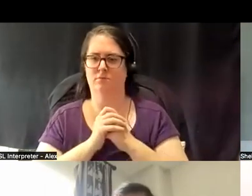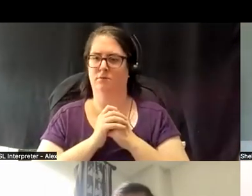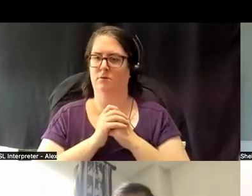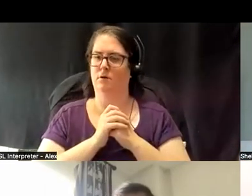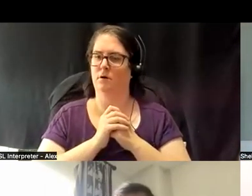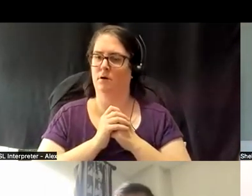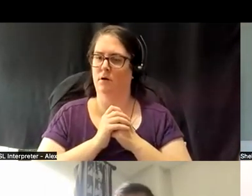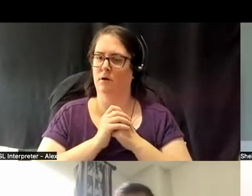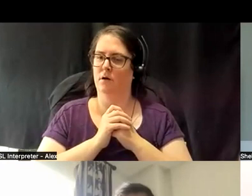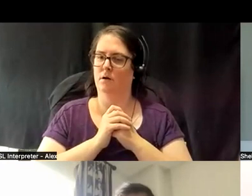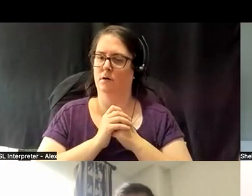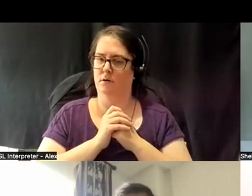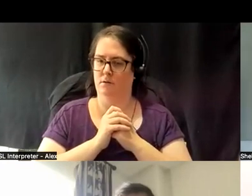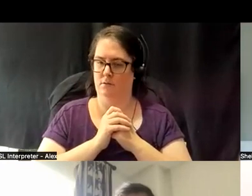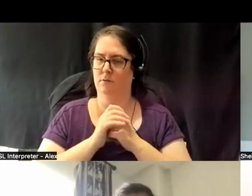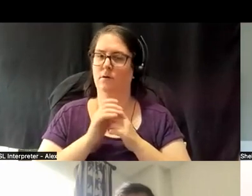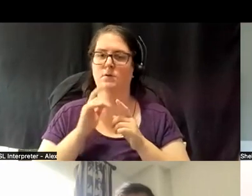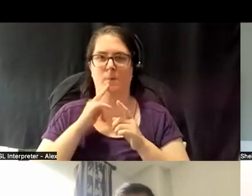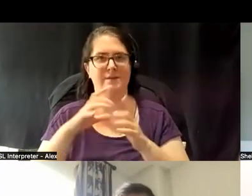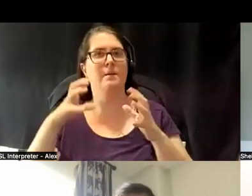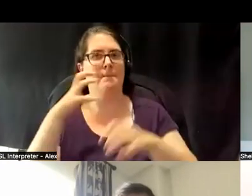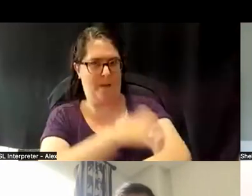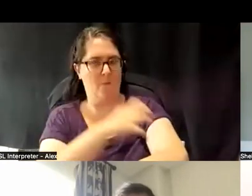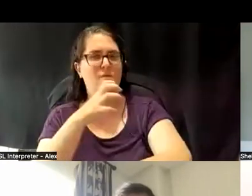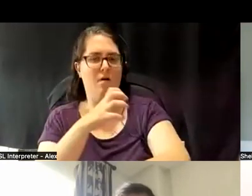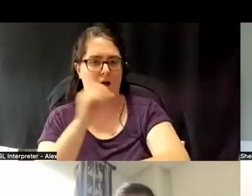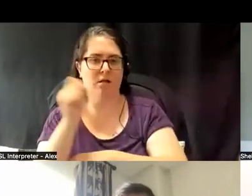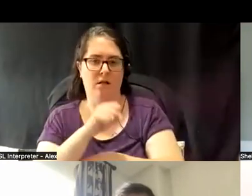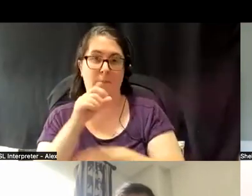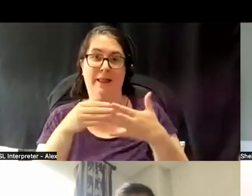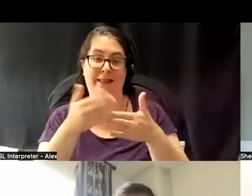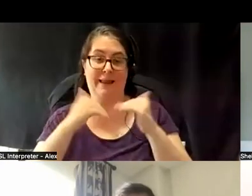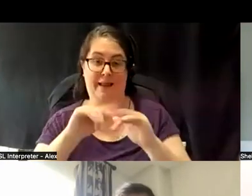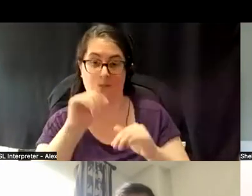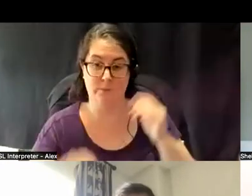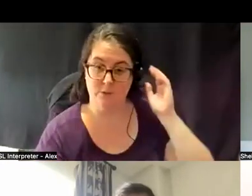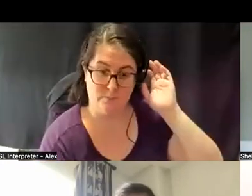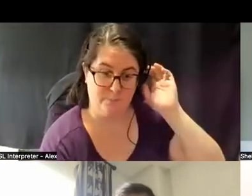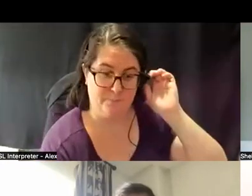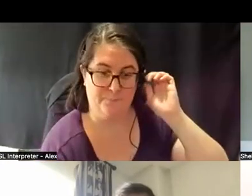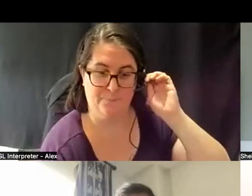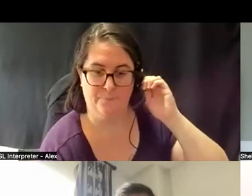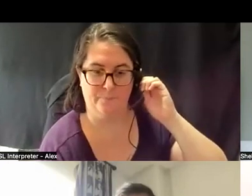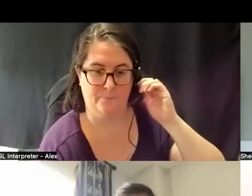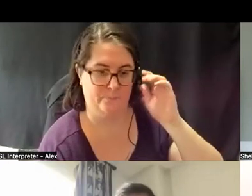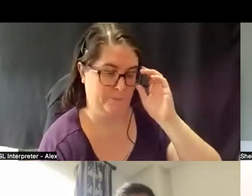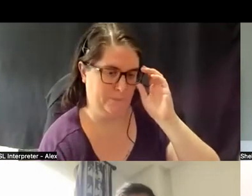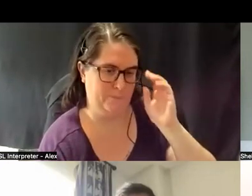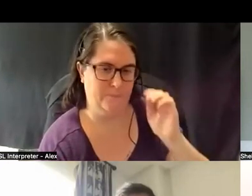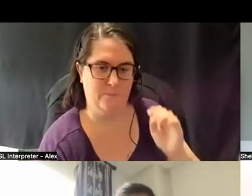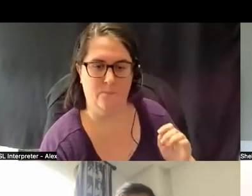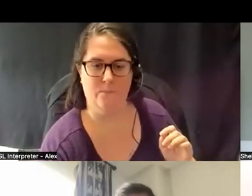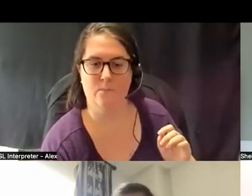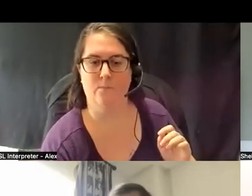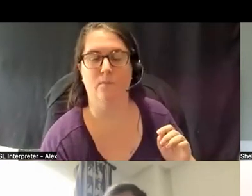another. So that's really powerful. And it really brings us into the next question. So, you know, I feel like in any conversation about the